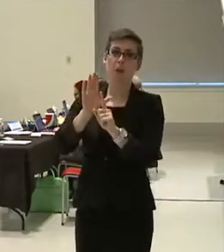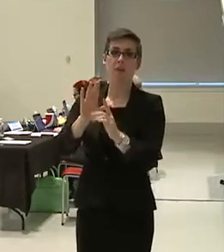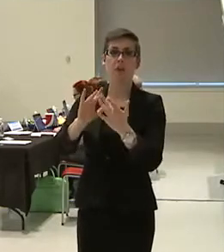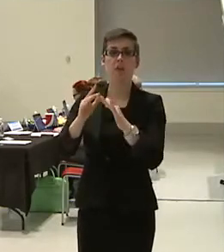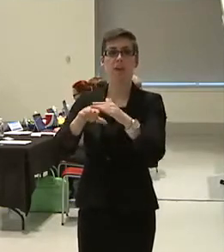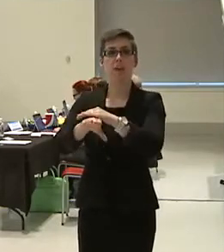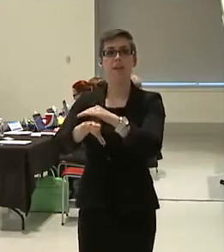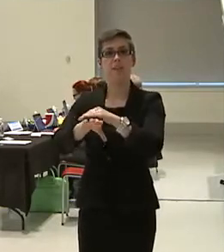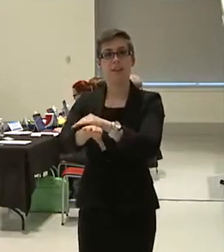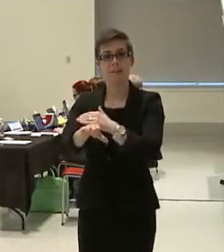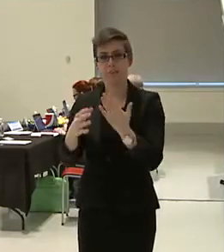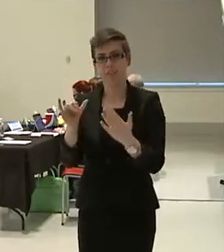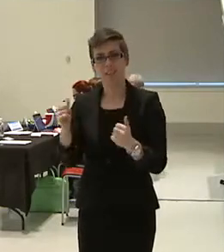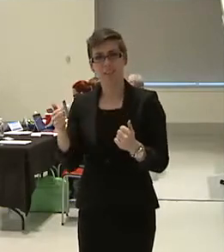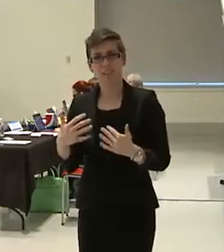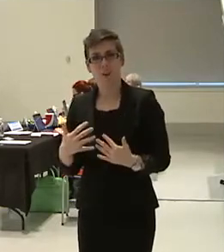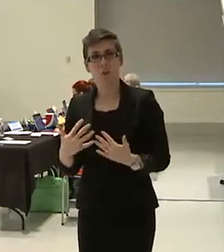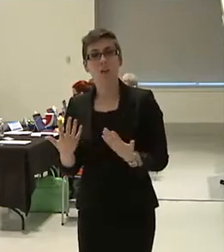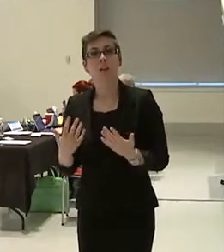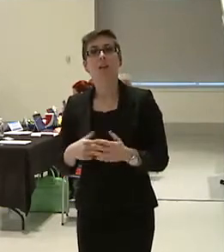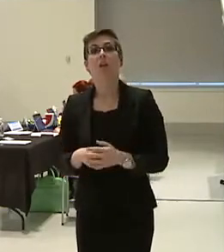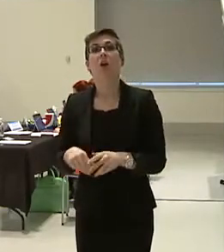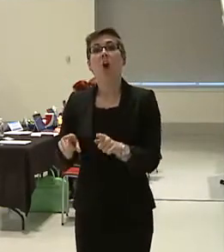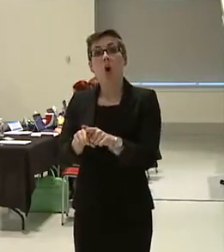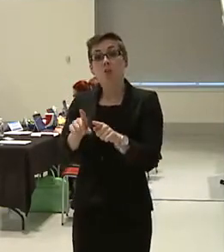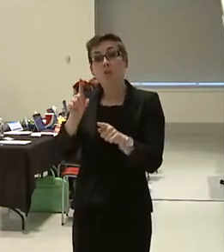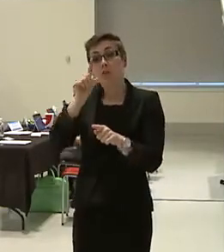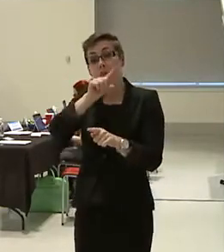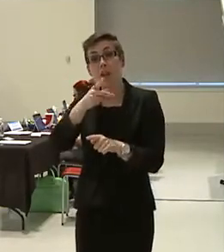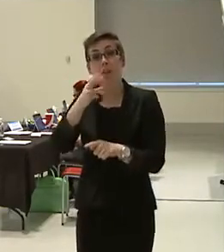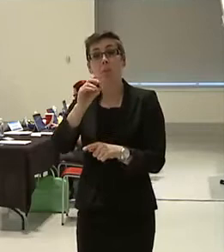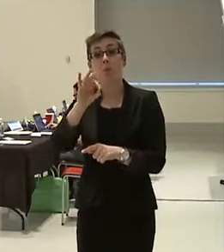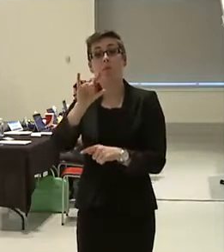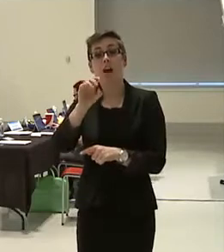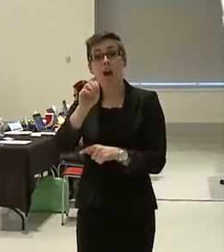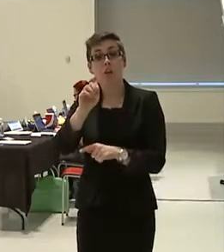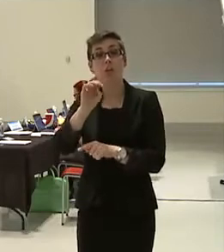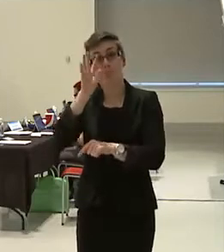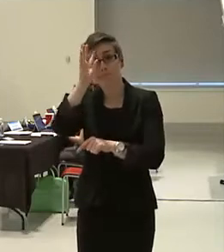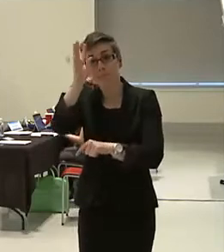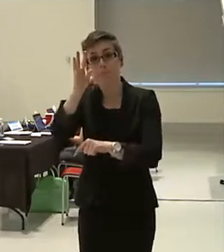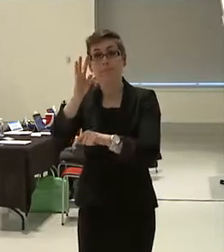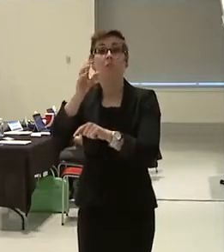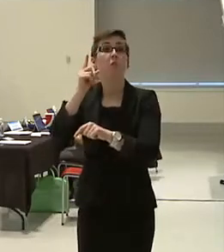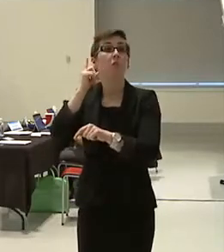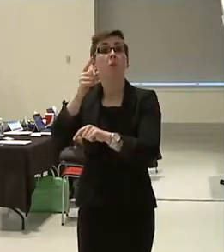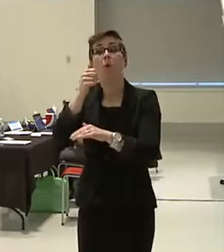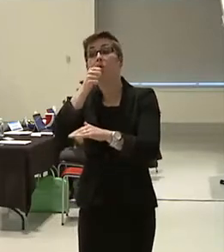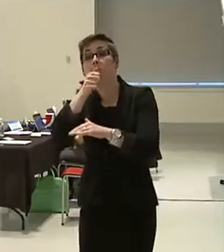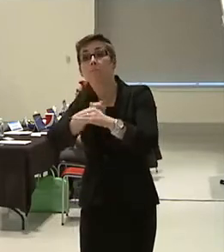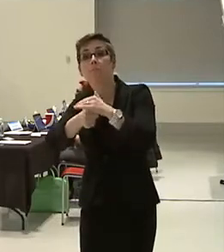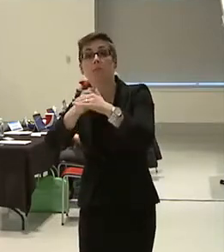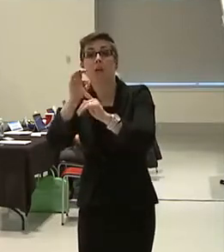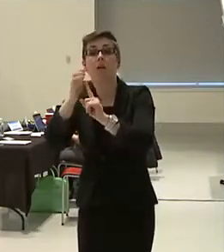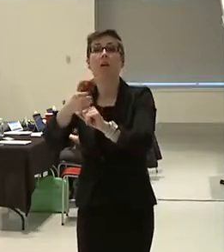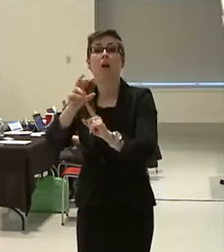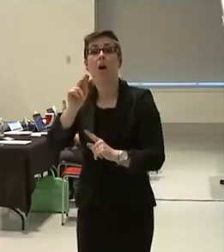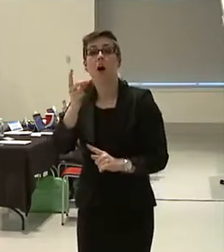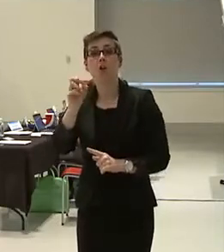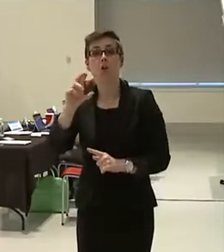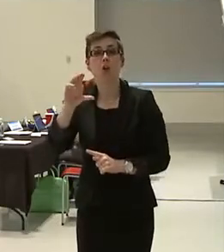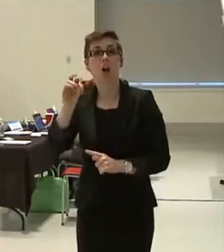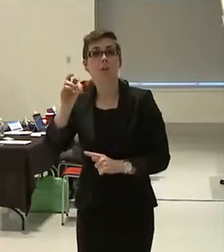who are creating fake profiles to go undercover without any supervision or authorization. You need a cyber